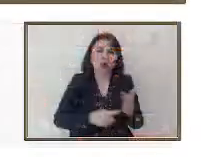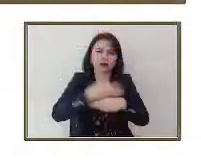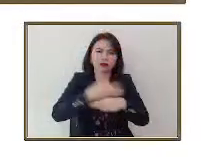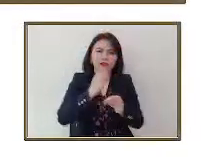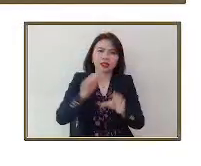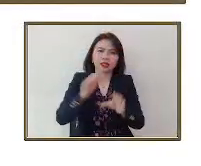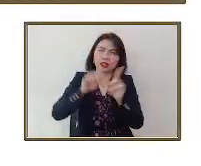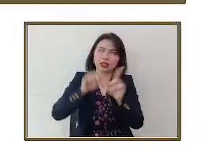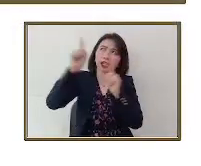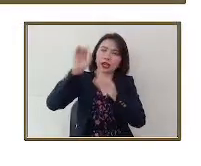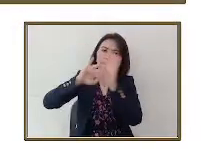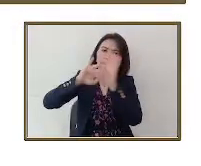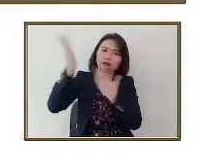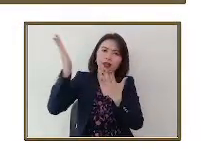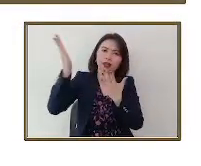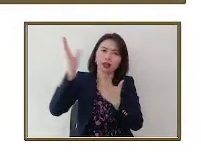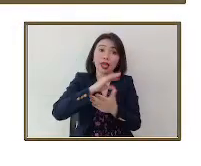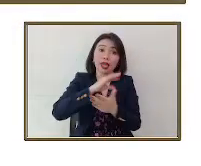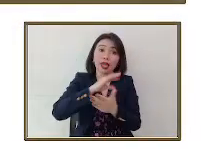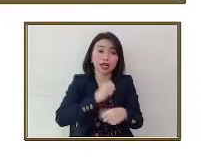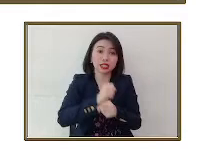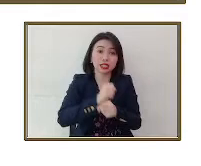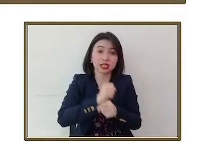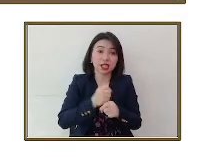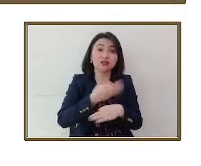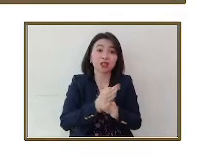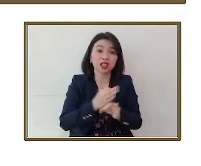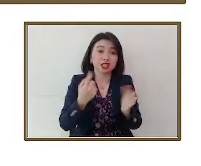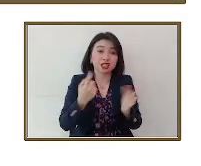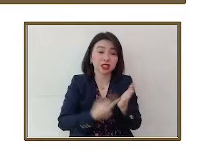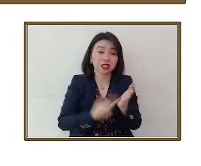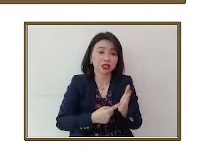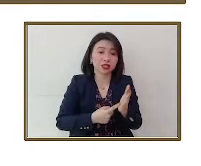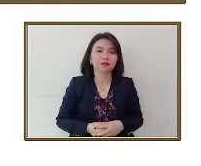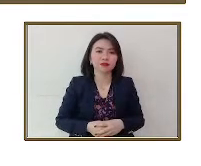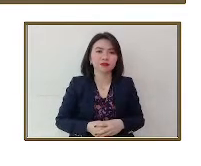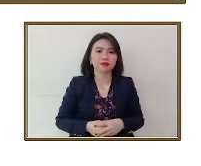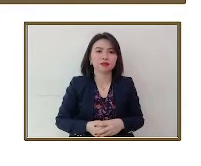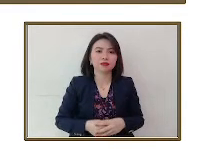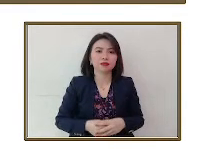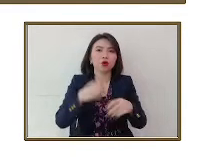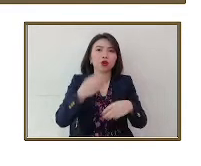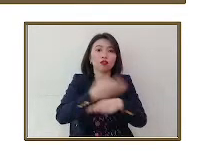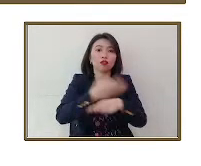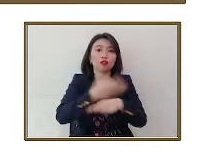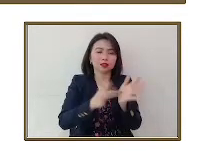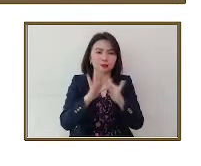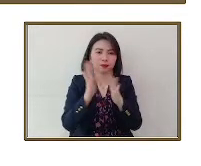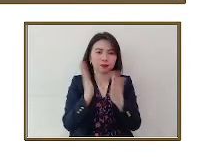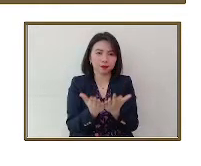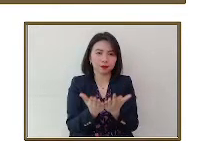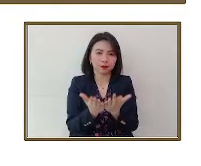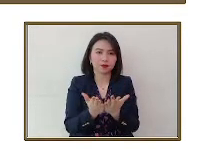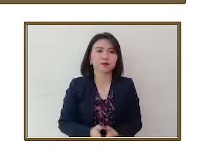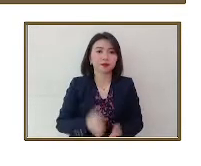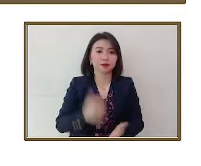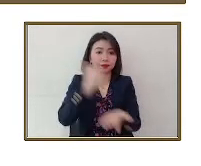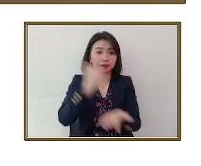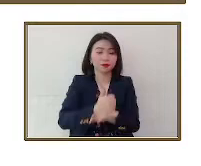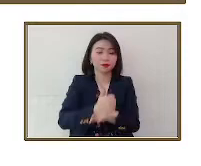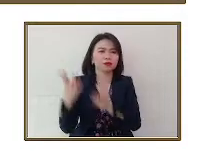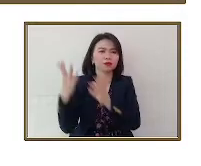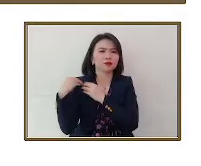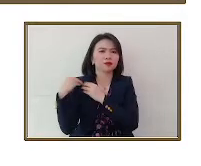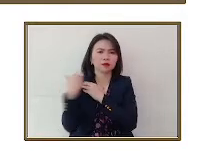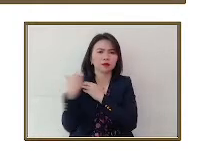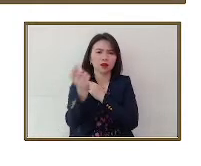ito. At isi-settle ko ang sarili ko sa isang settled na salita ng Diyos. I hope the message is clear this